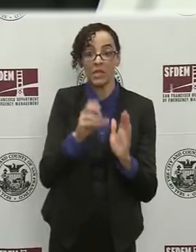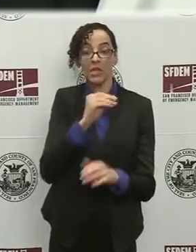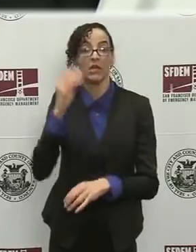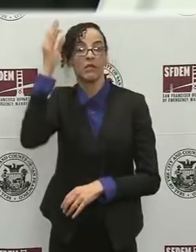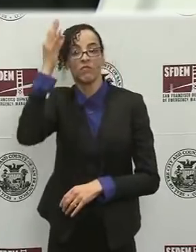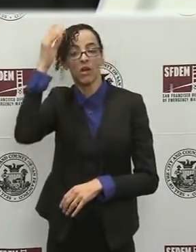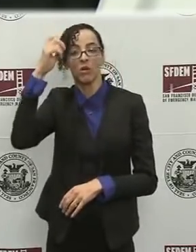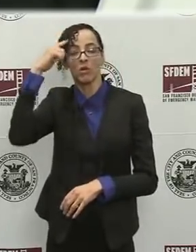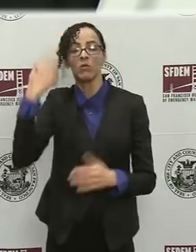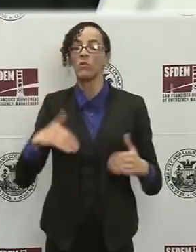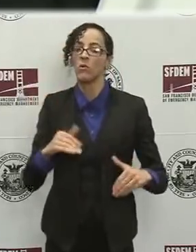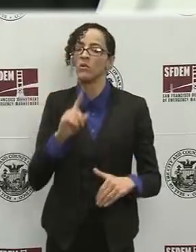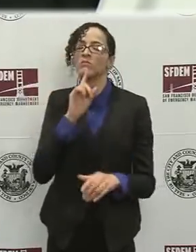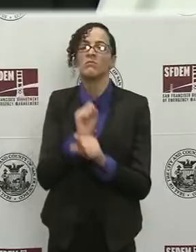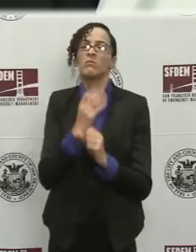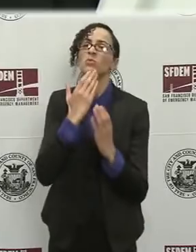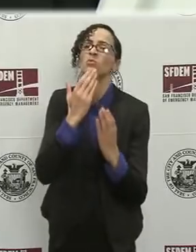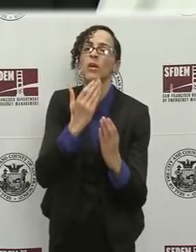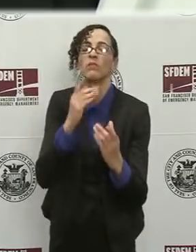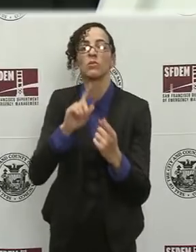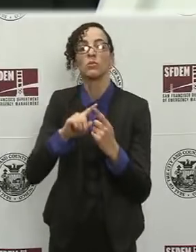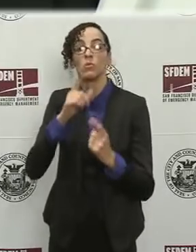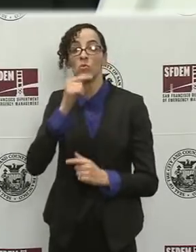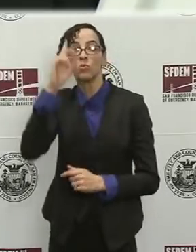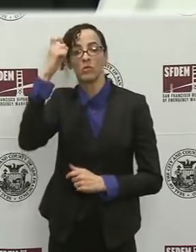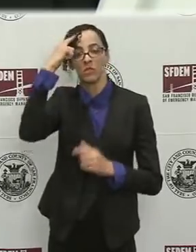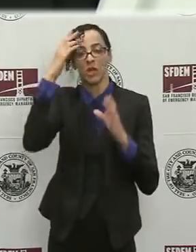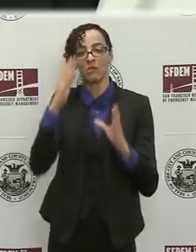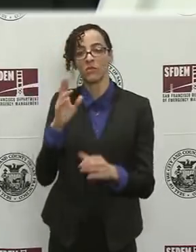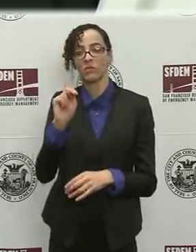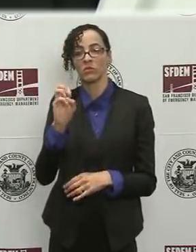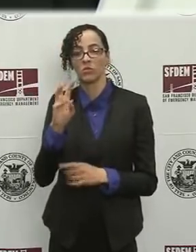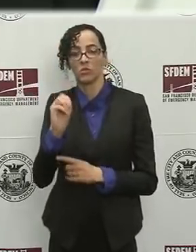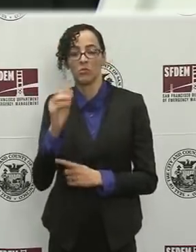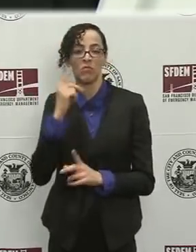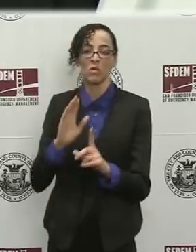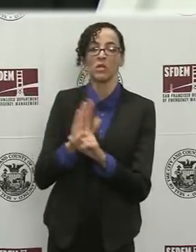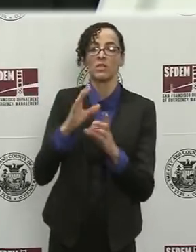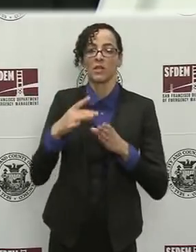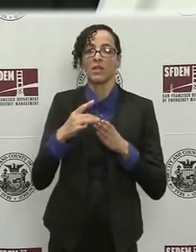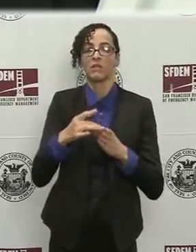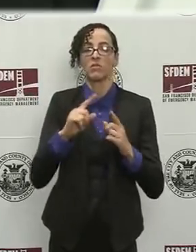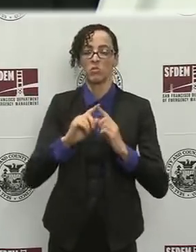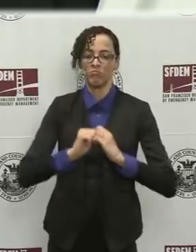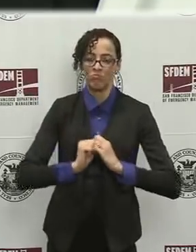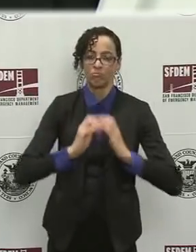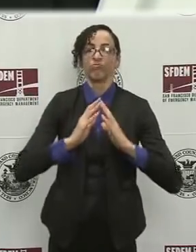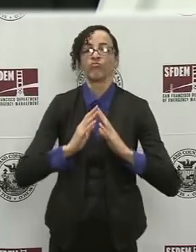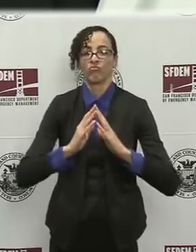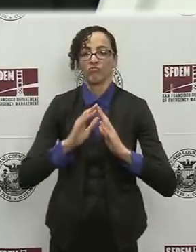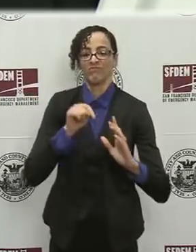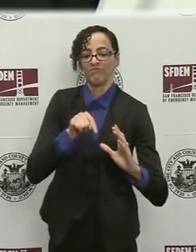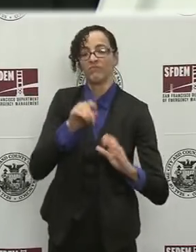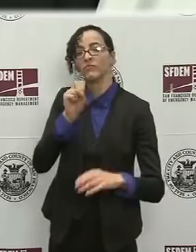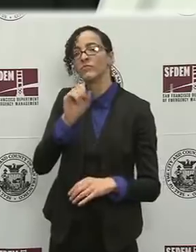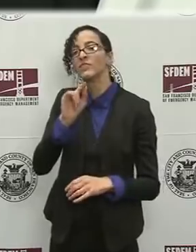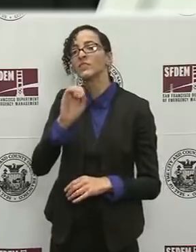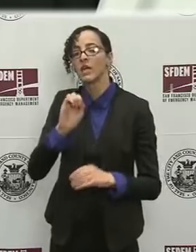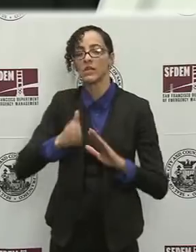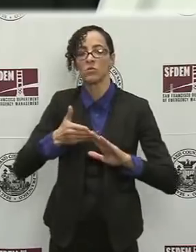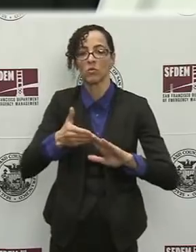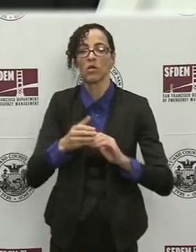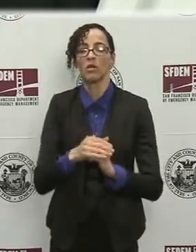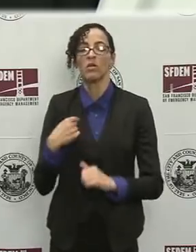his leadership in getting this site up and running. And we'll continue to need the state's support as we work together, as I said,